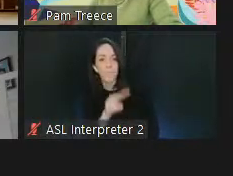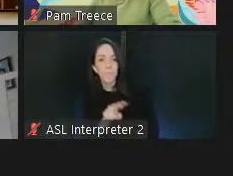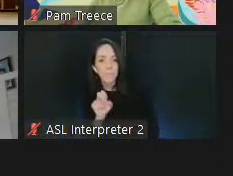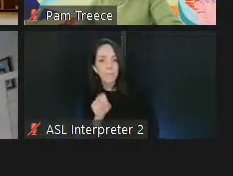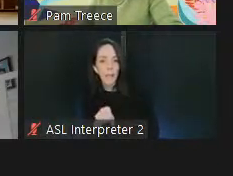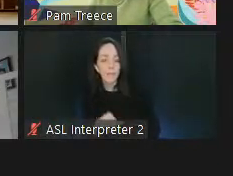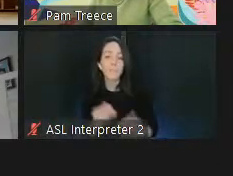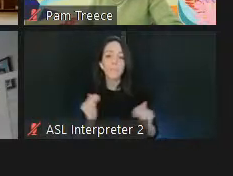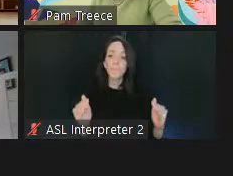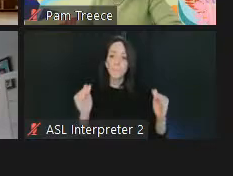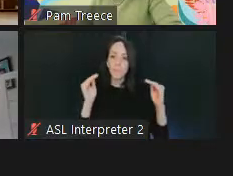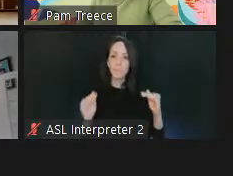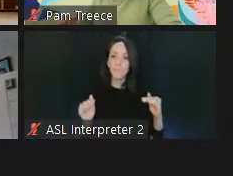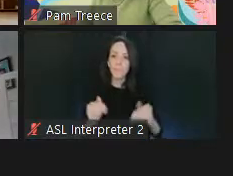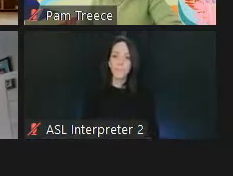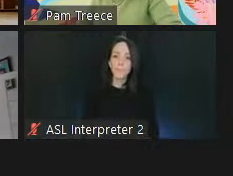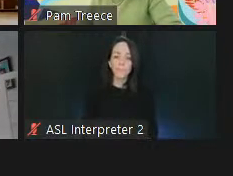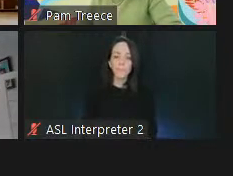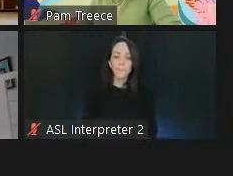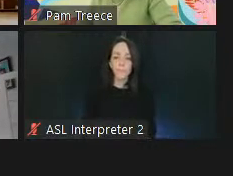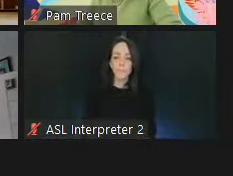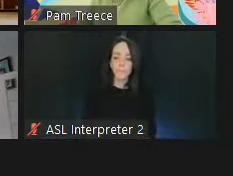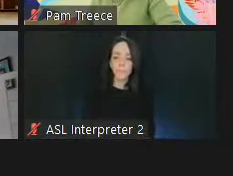Next slide, please.